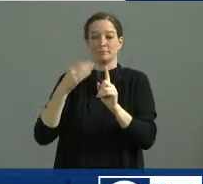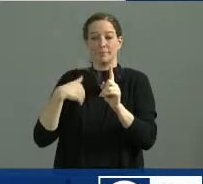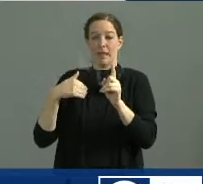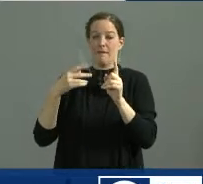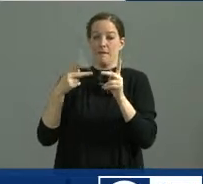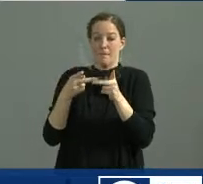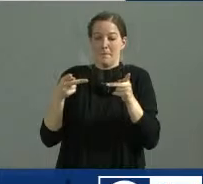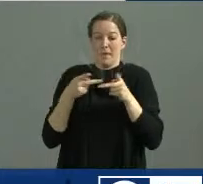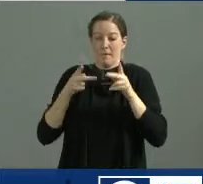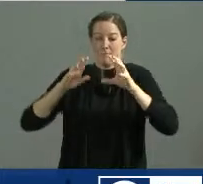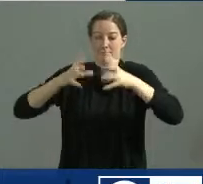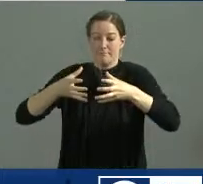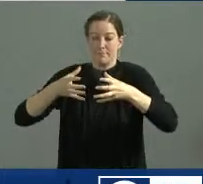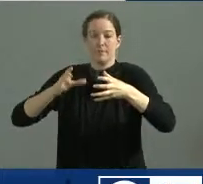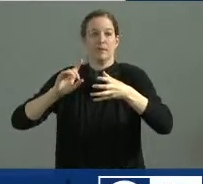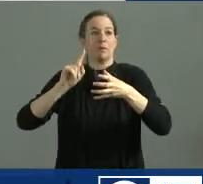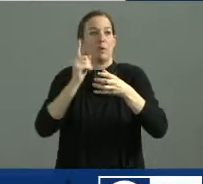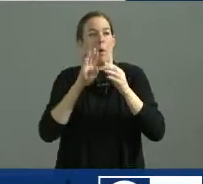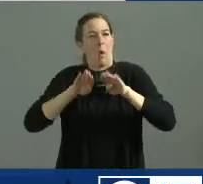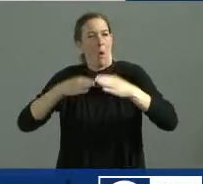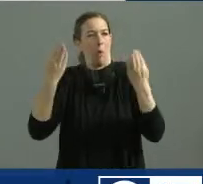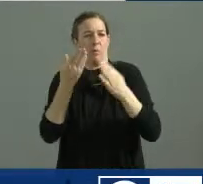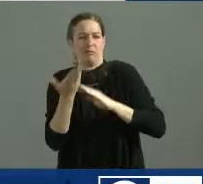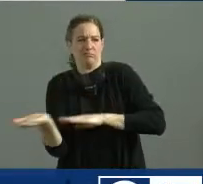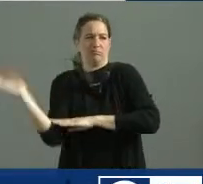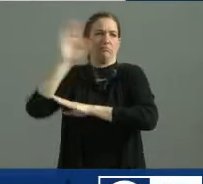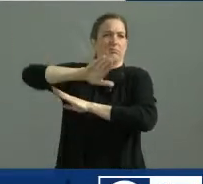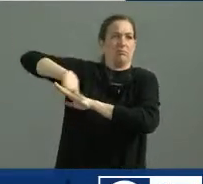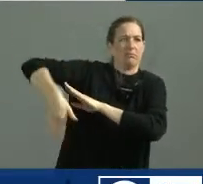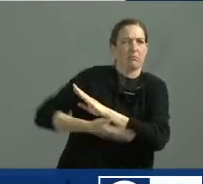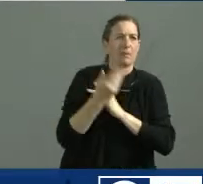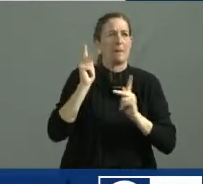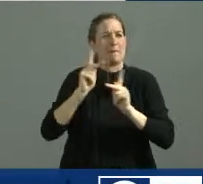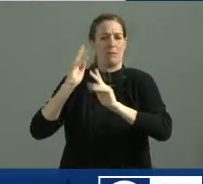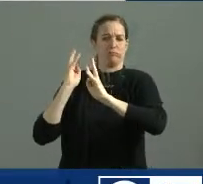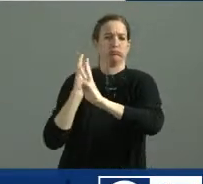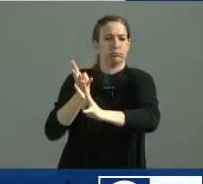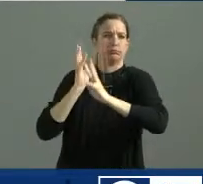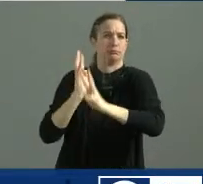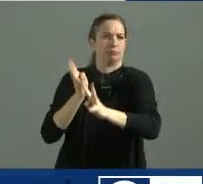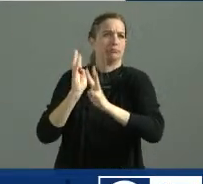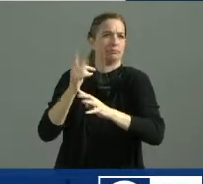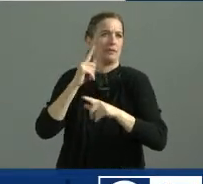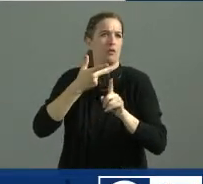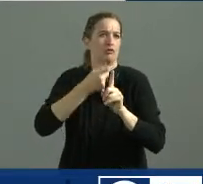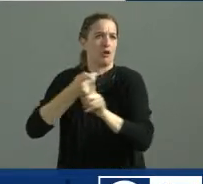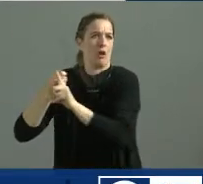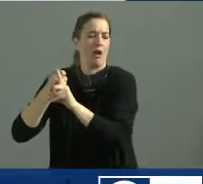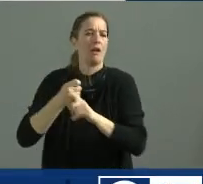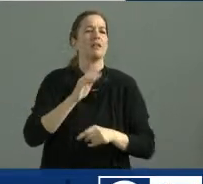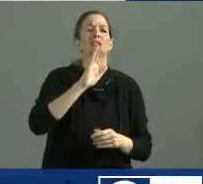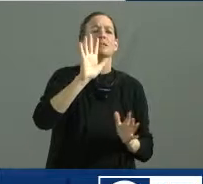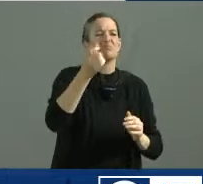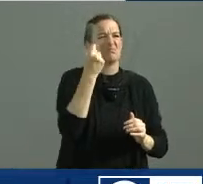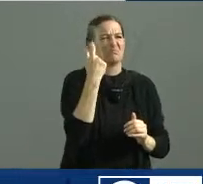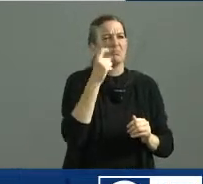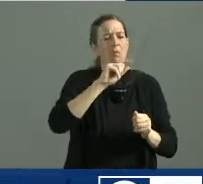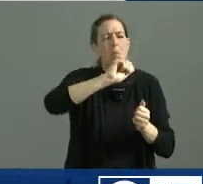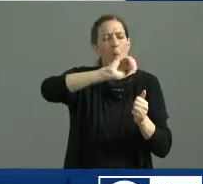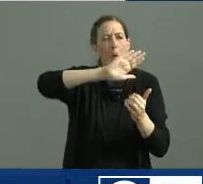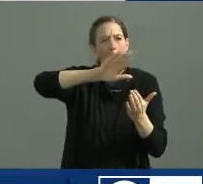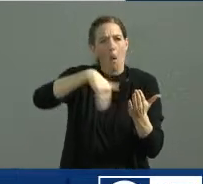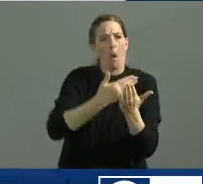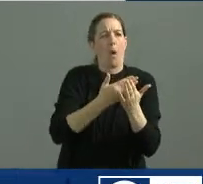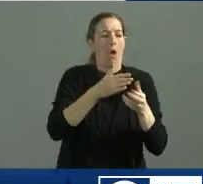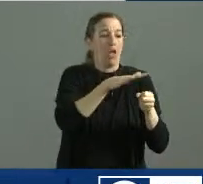whole state perspective. I would just say we will add all of those sites to our website so that people can see where those locations